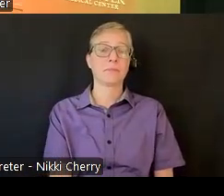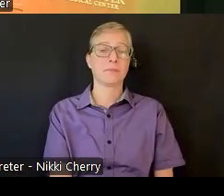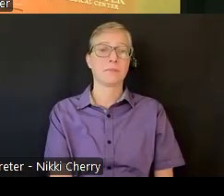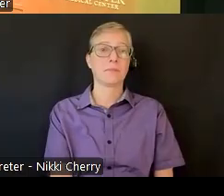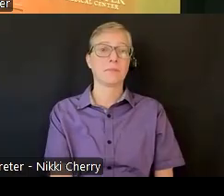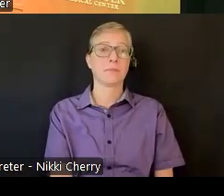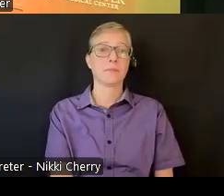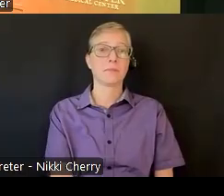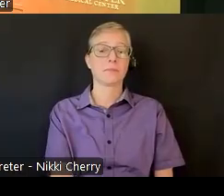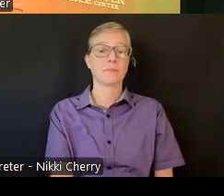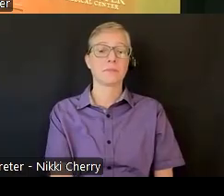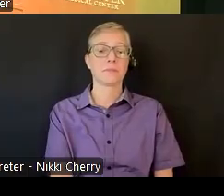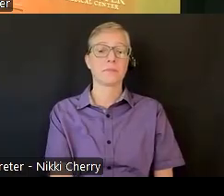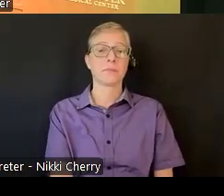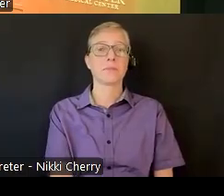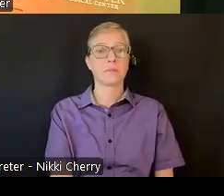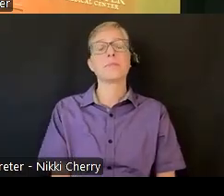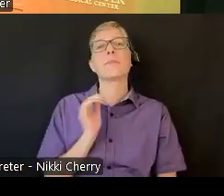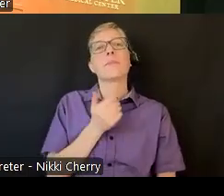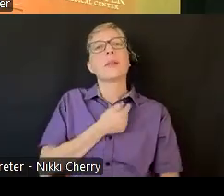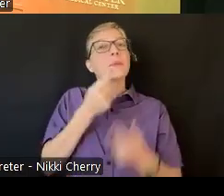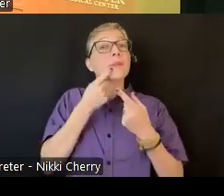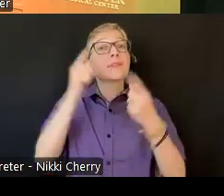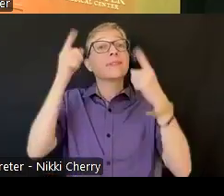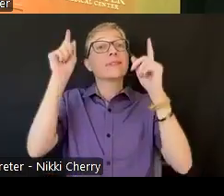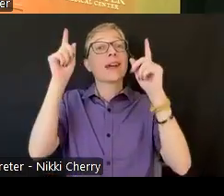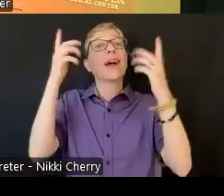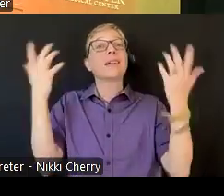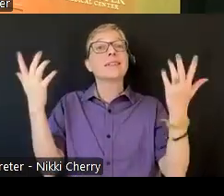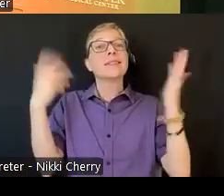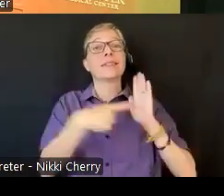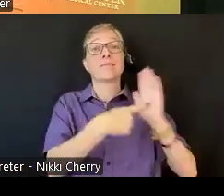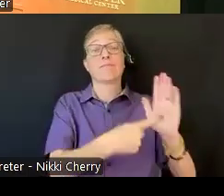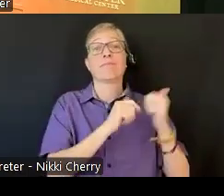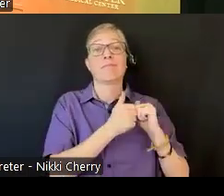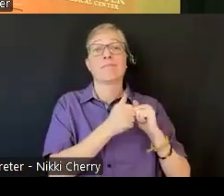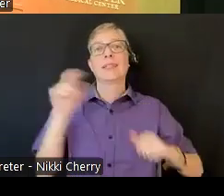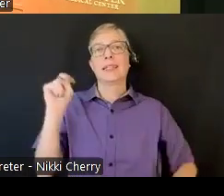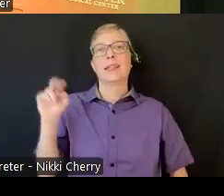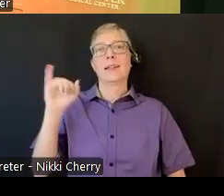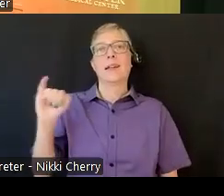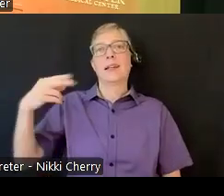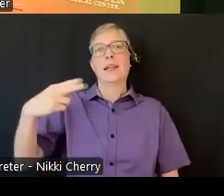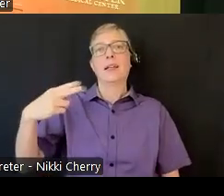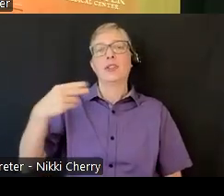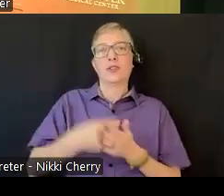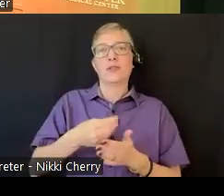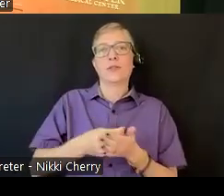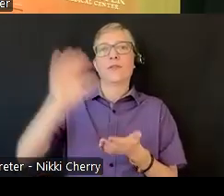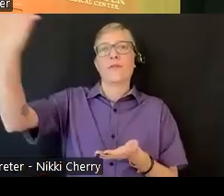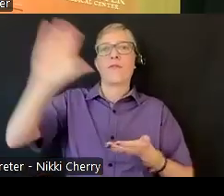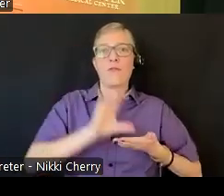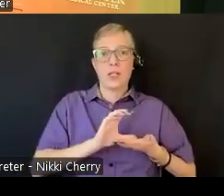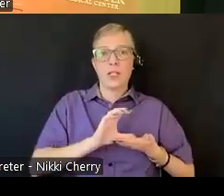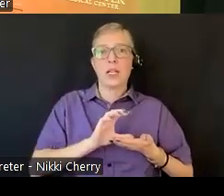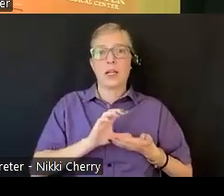Our success is also reflected by overall our funding, NIH funding ranking, by being able to do